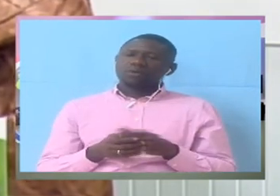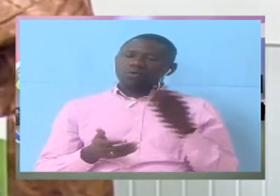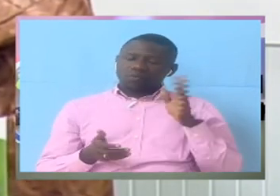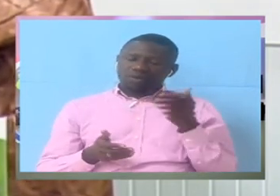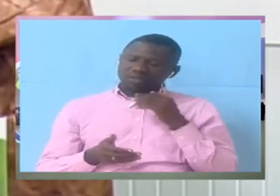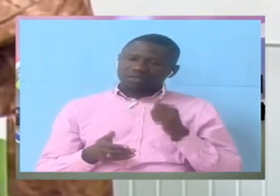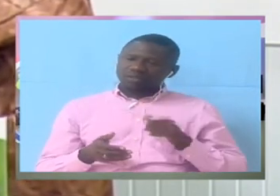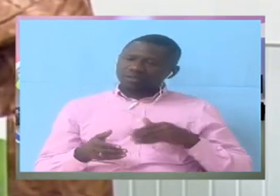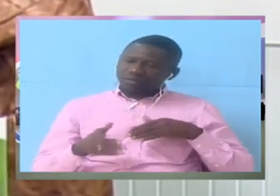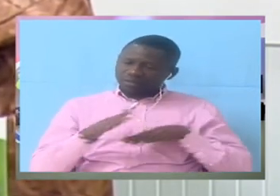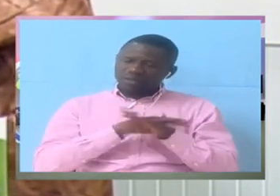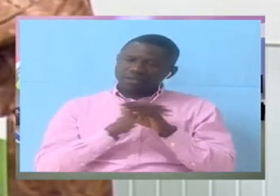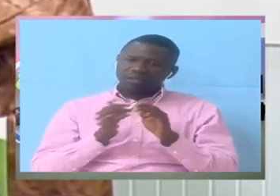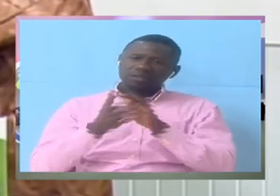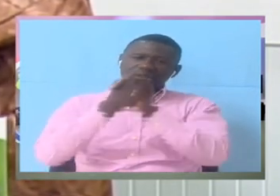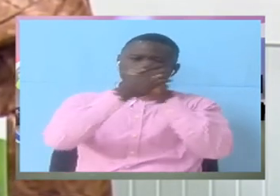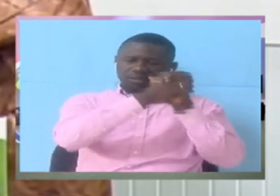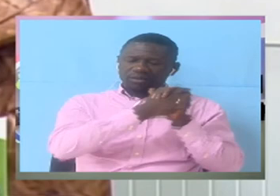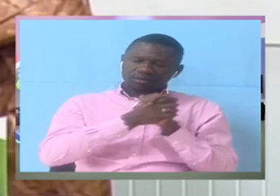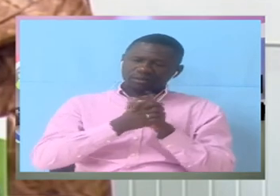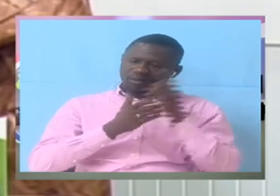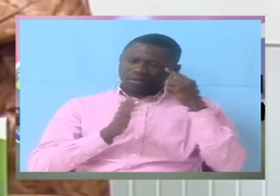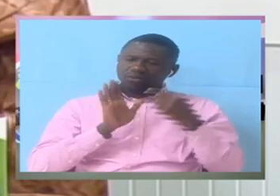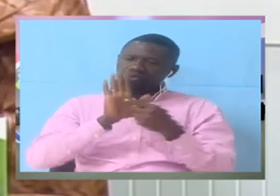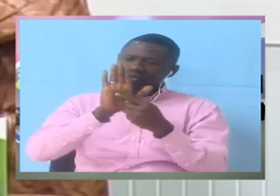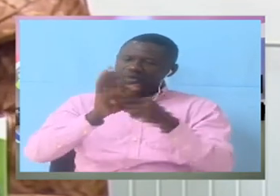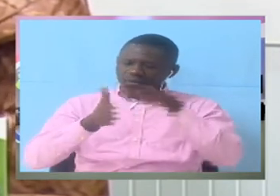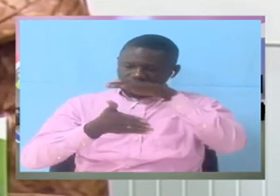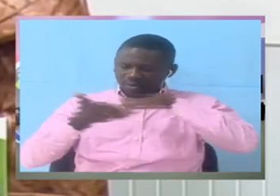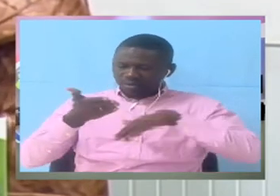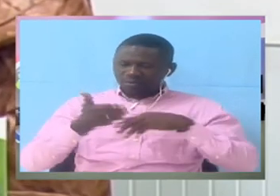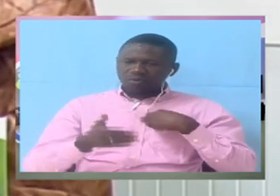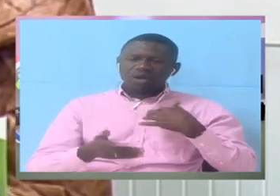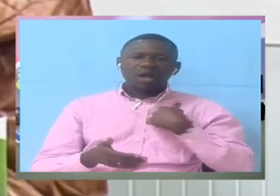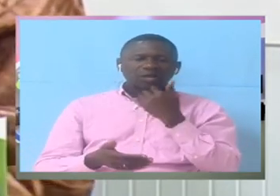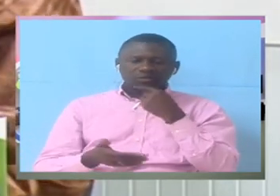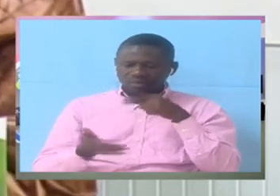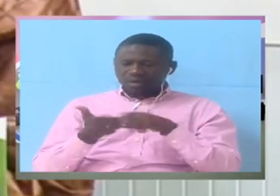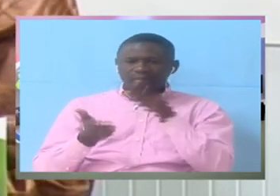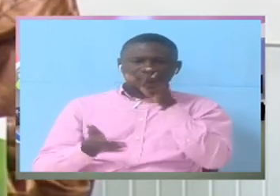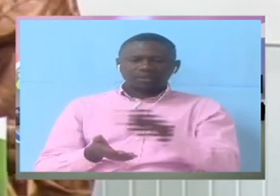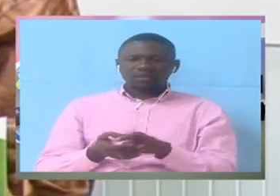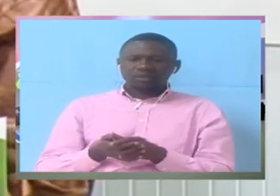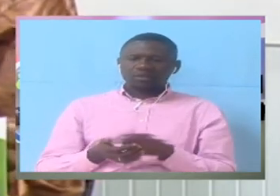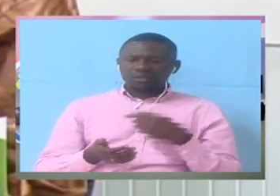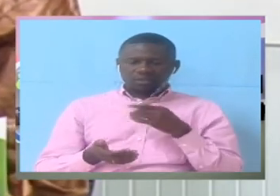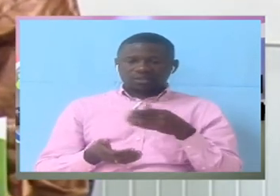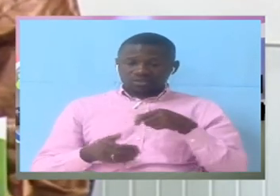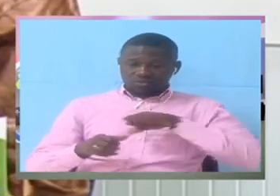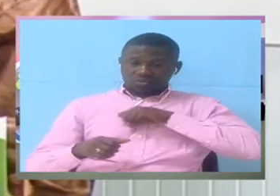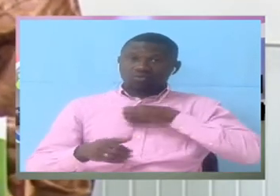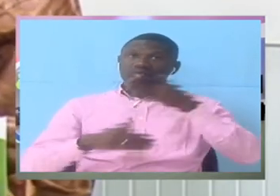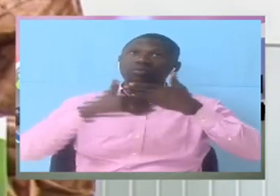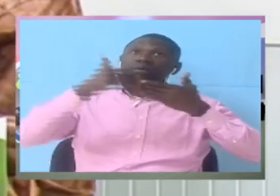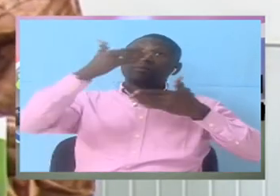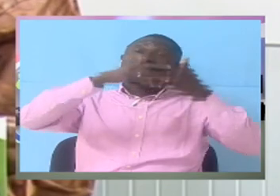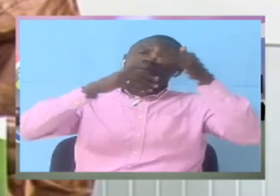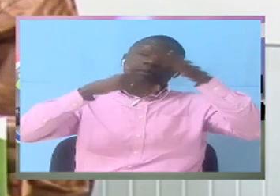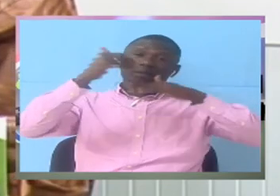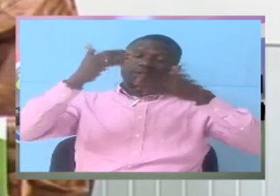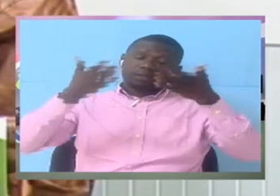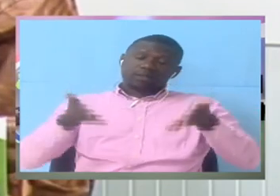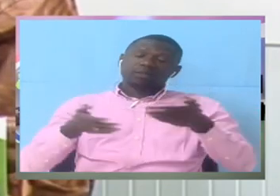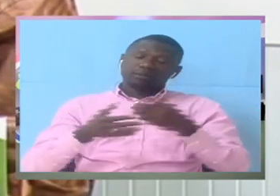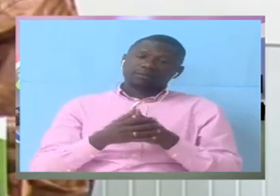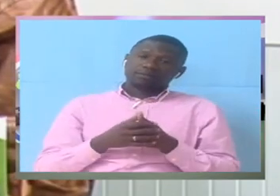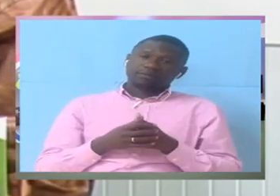went and greeted. And I showed them the paper. I said to them, we are asking for so and so person, and they told